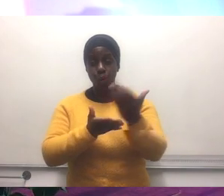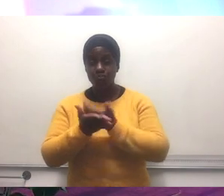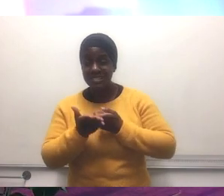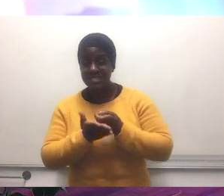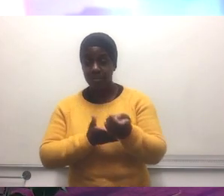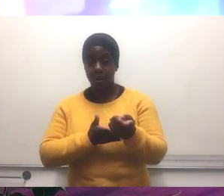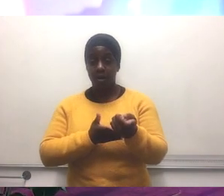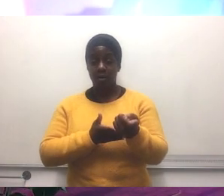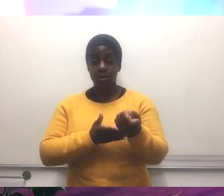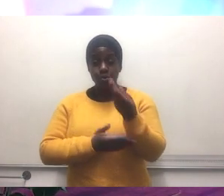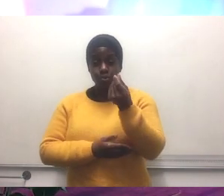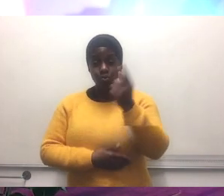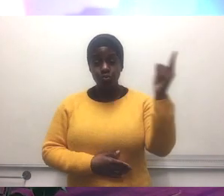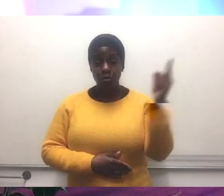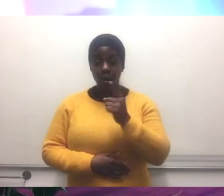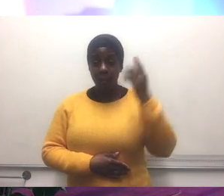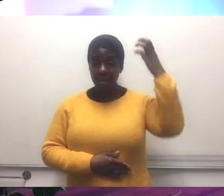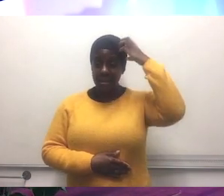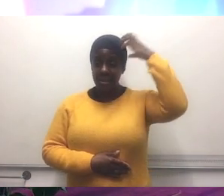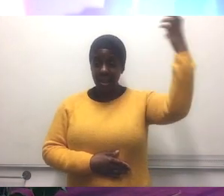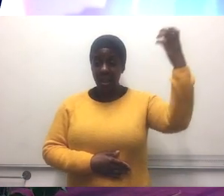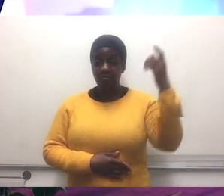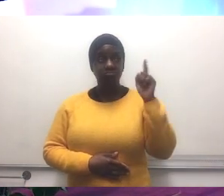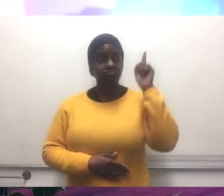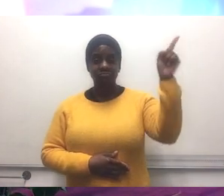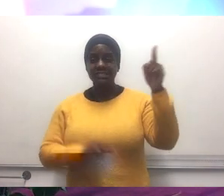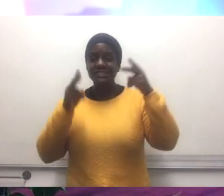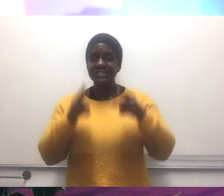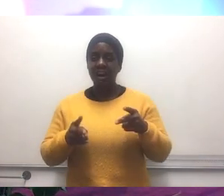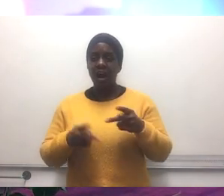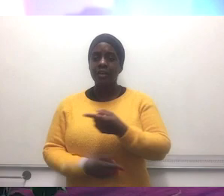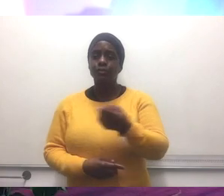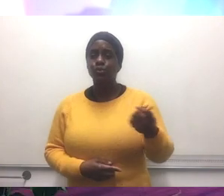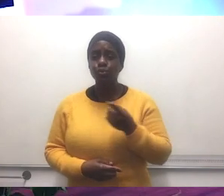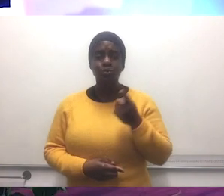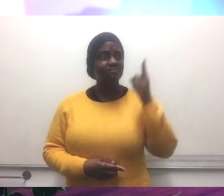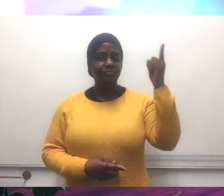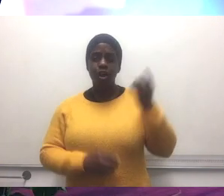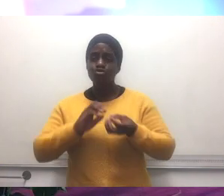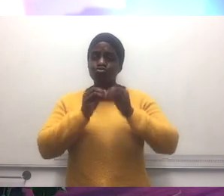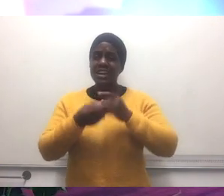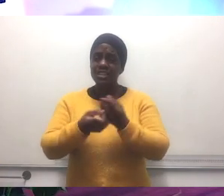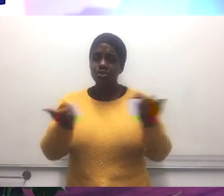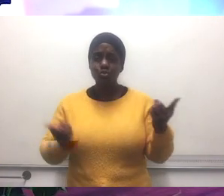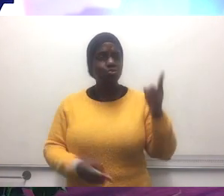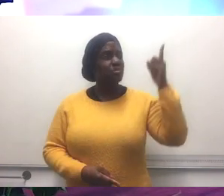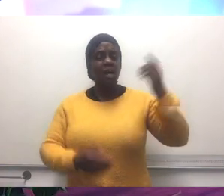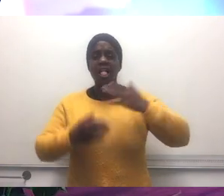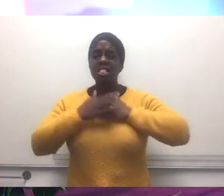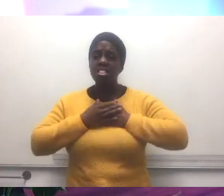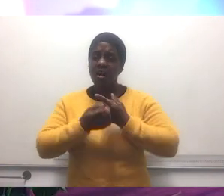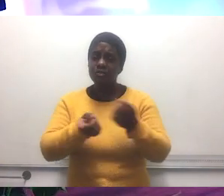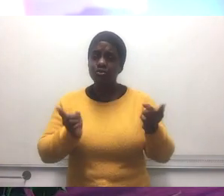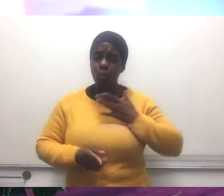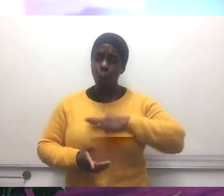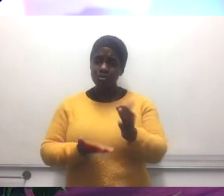coming King. He's the one who died for you. He's the one who created you. Tonight he loves you. He wants to